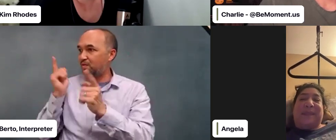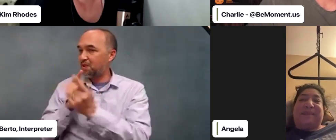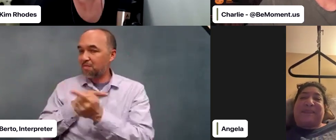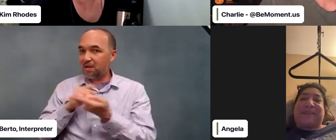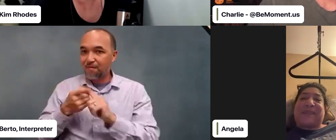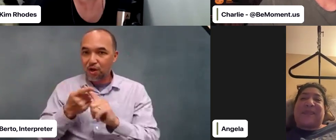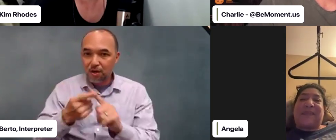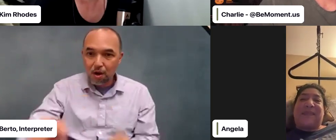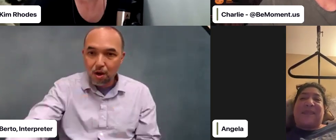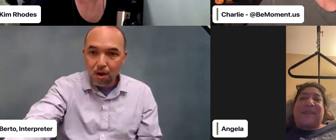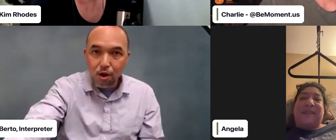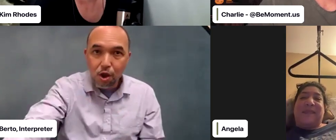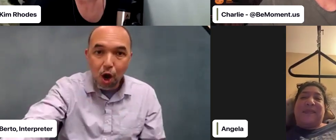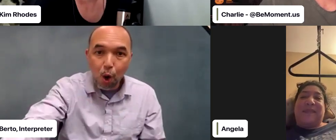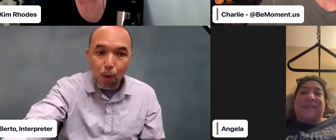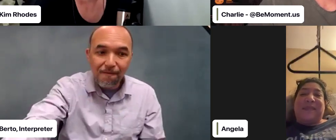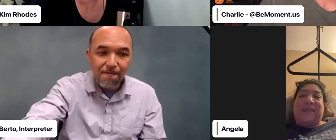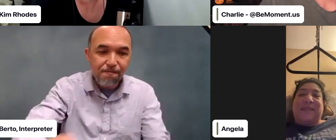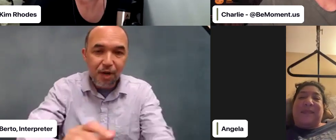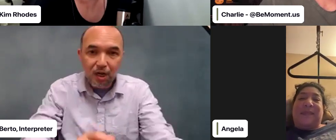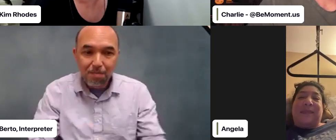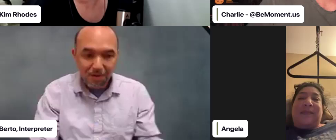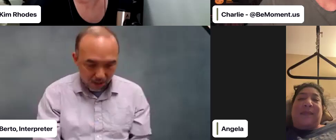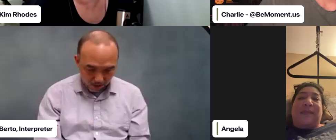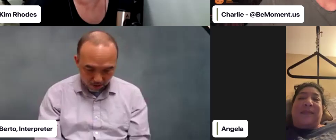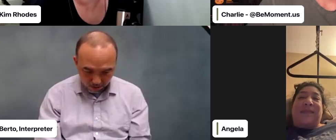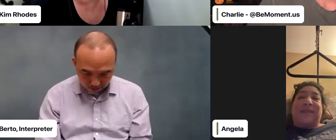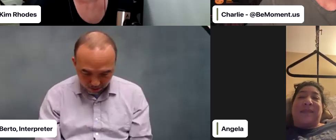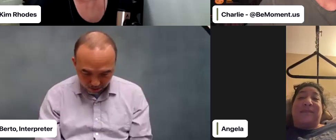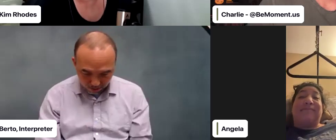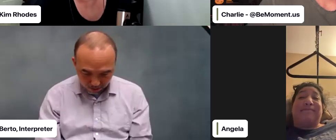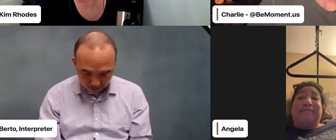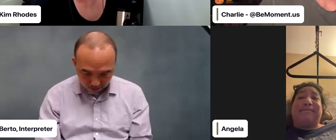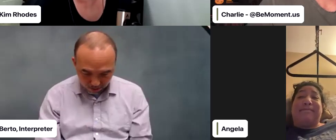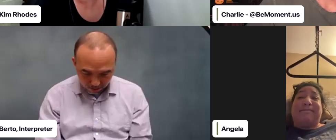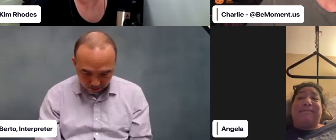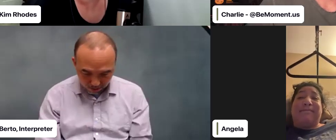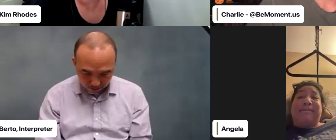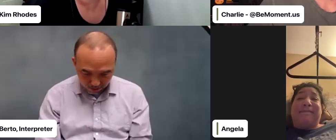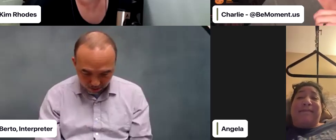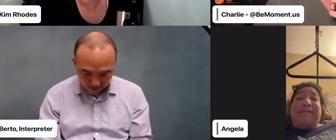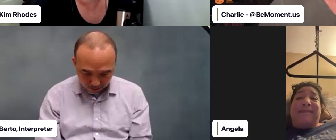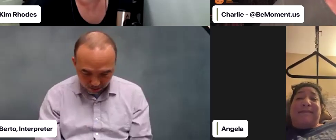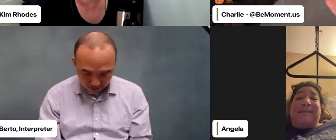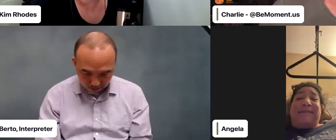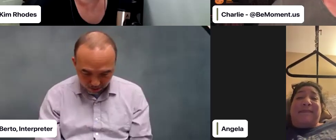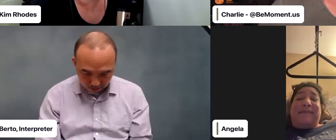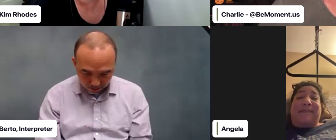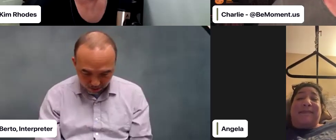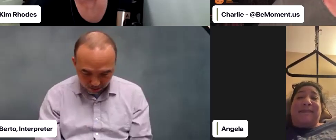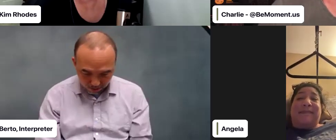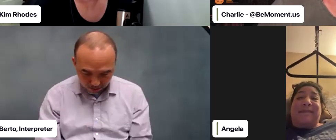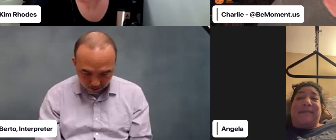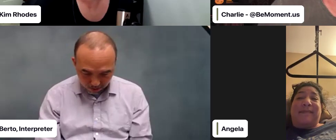like a lot of the it's scary is Mhm. actually my brain trying to